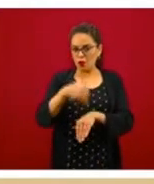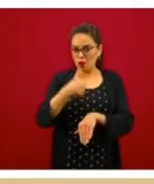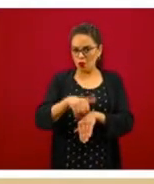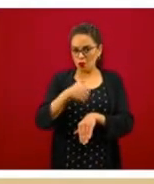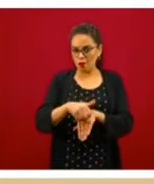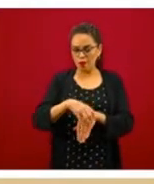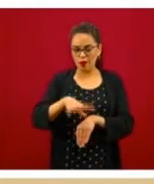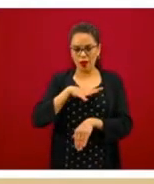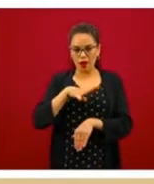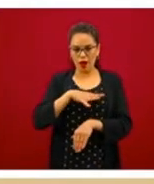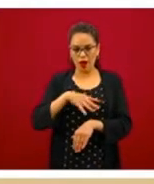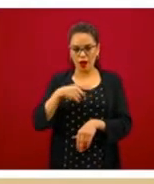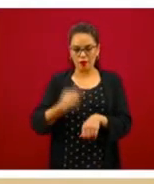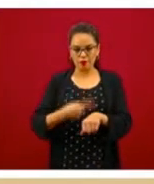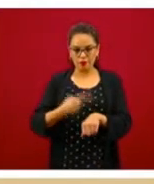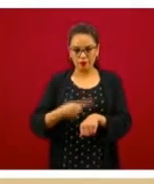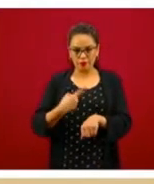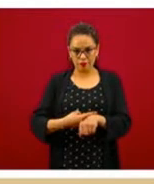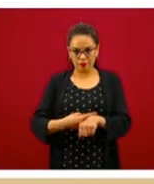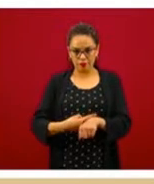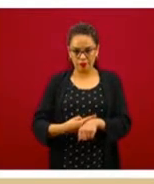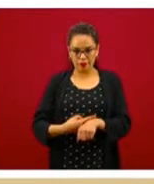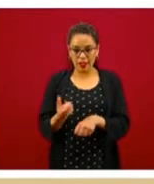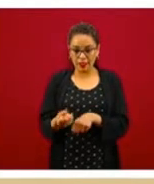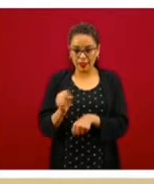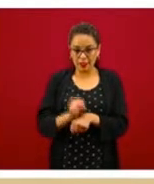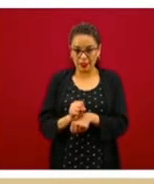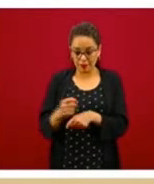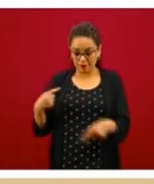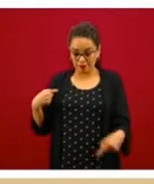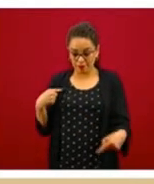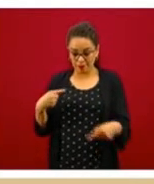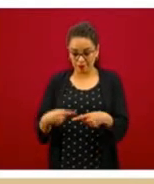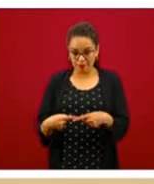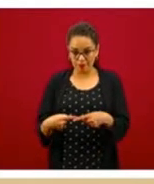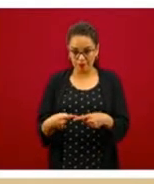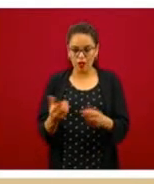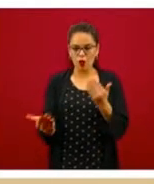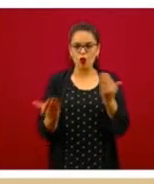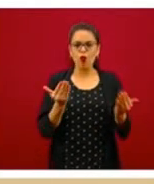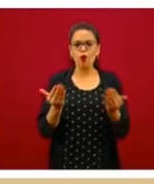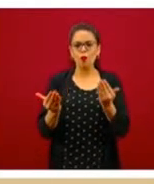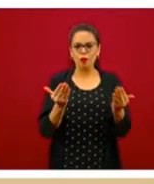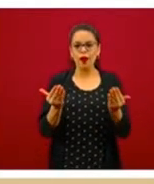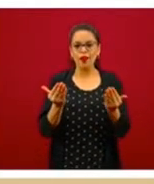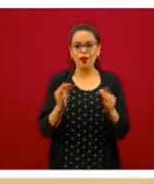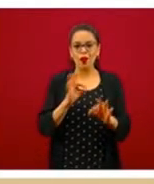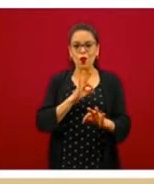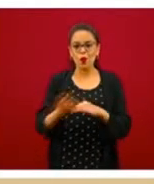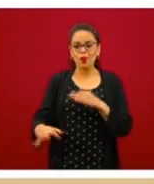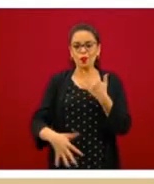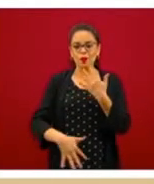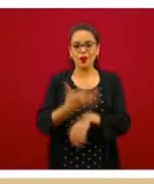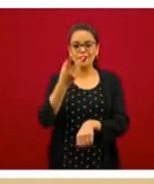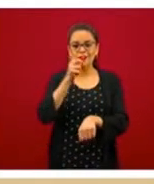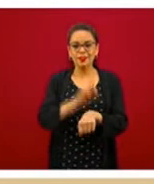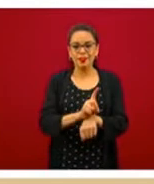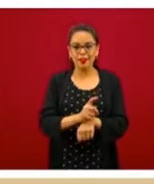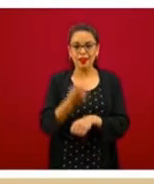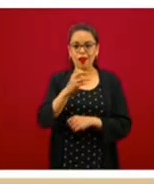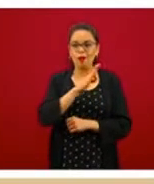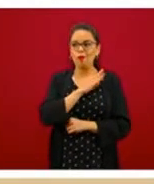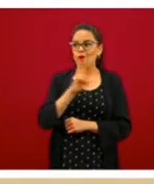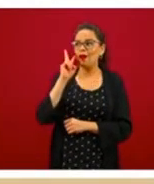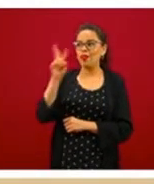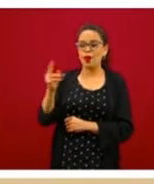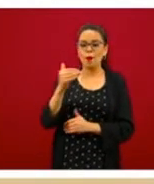can see that from May 16 to 29th, which is the last week, and the most recent, the last